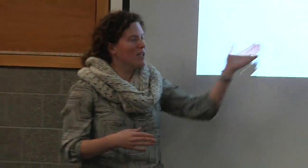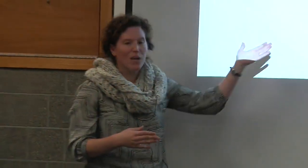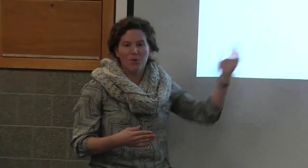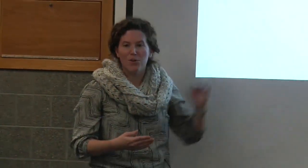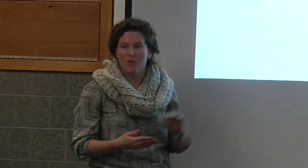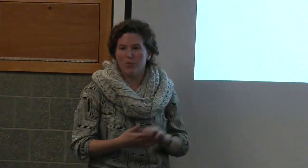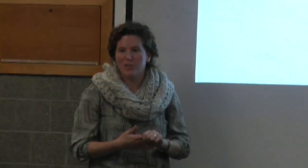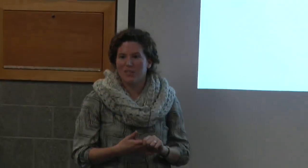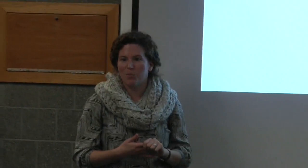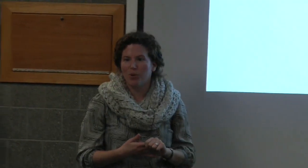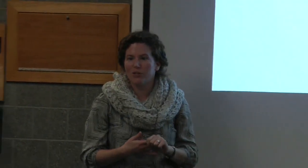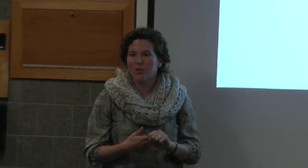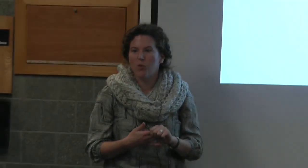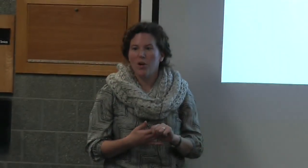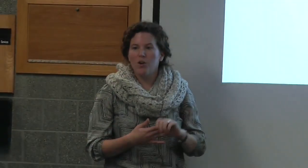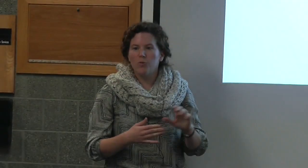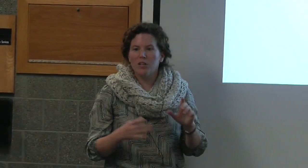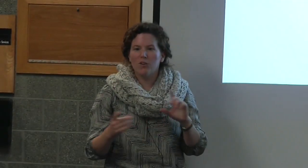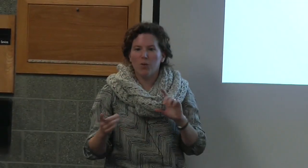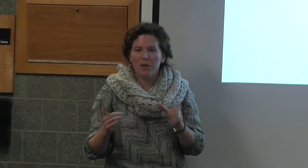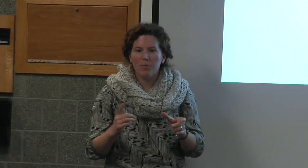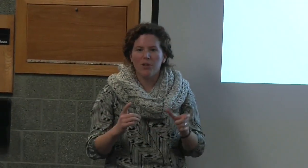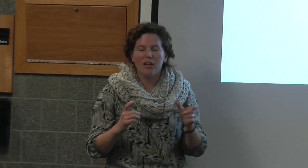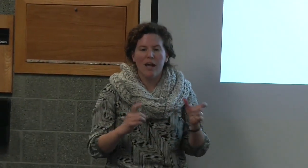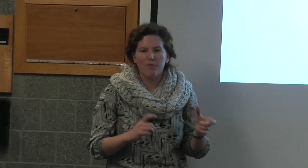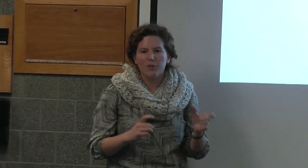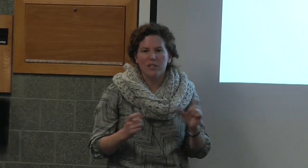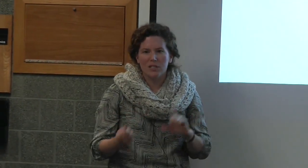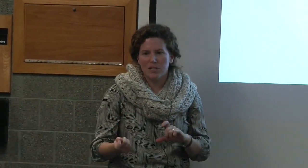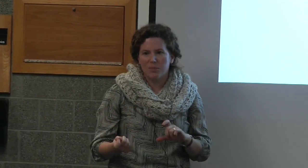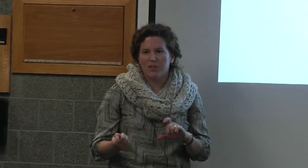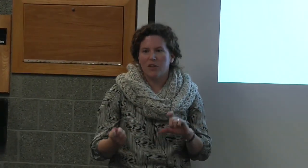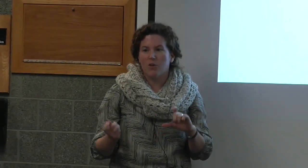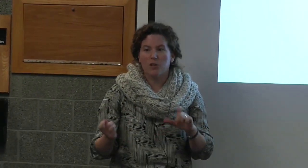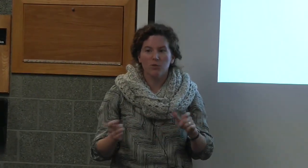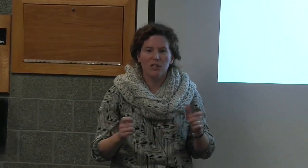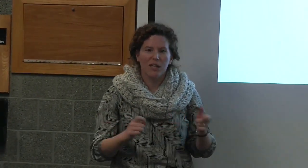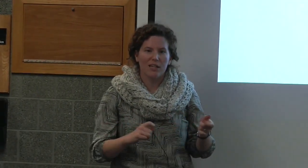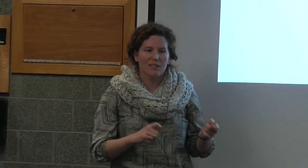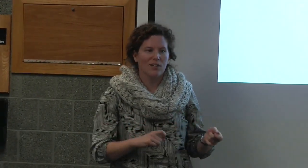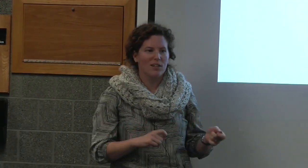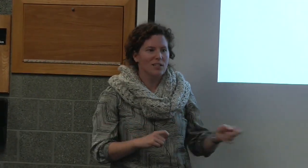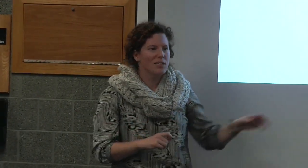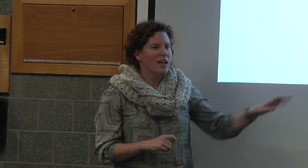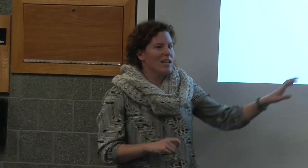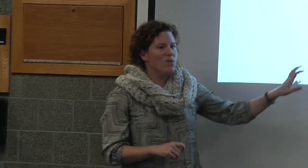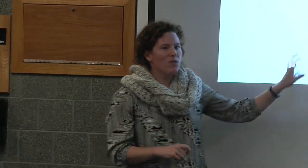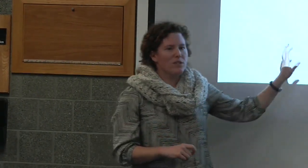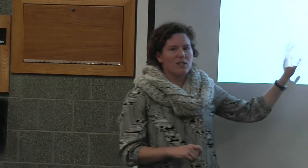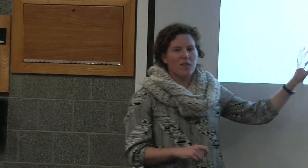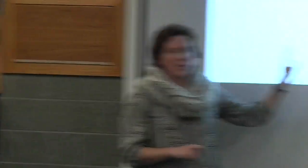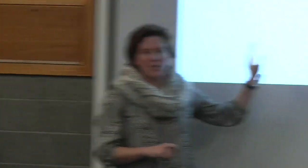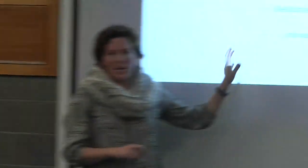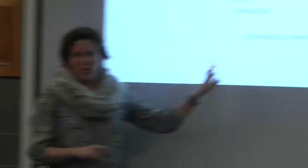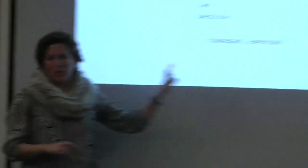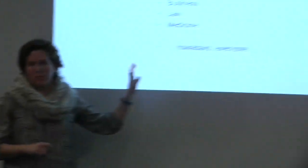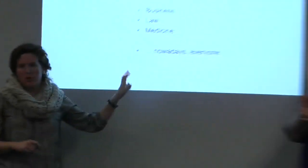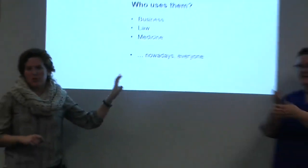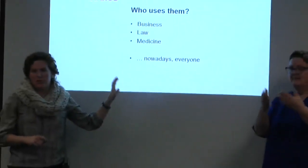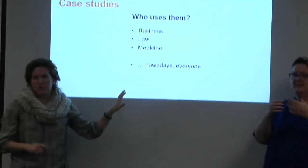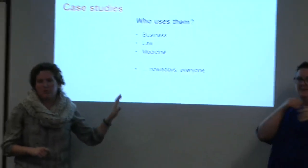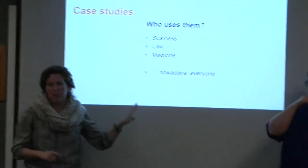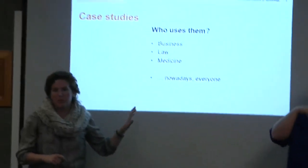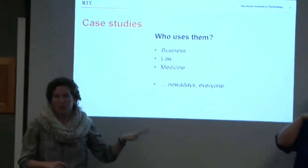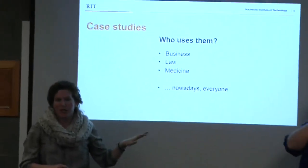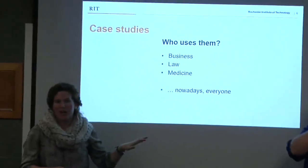our PA program, for example, right? So really there are people in every discipline that are using case studies, even if it's not the standard